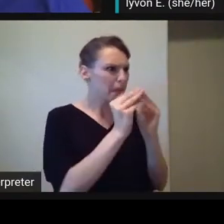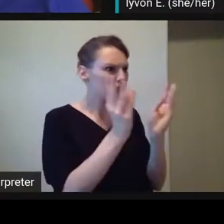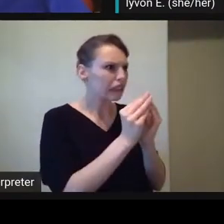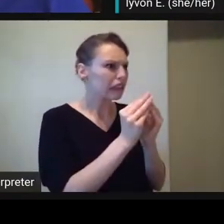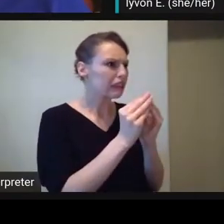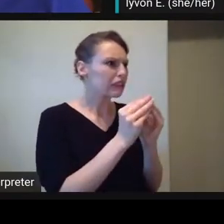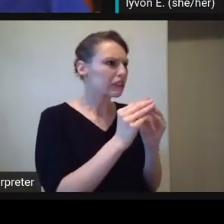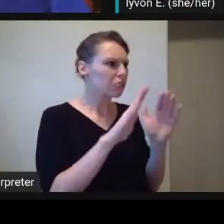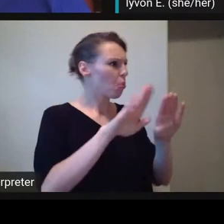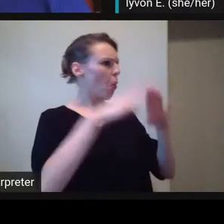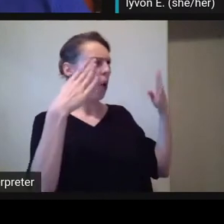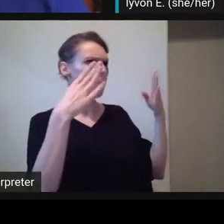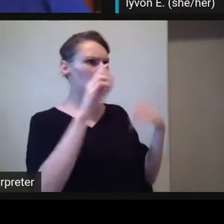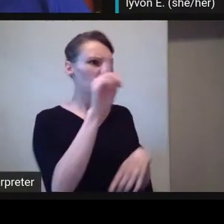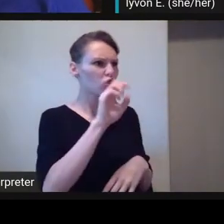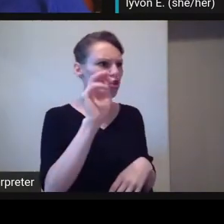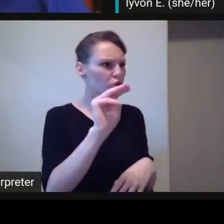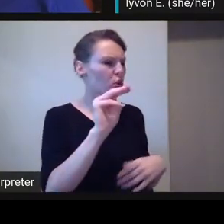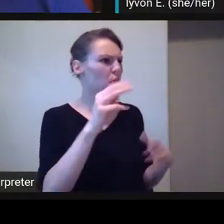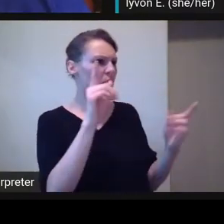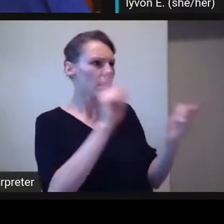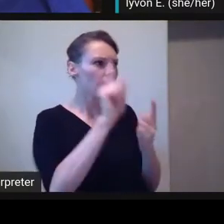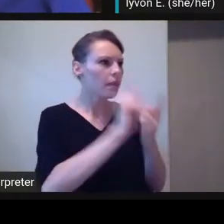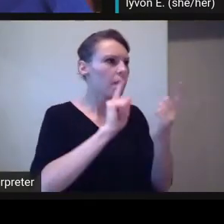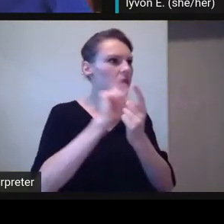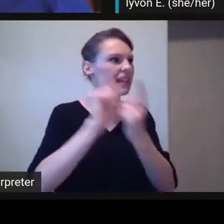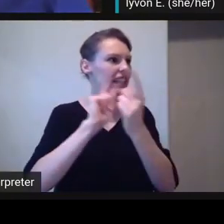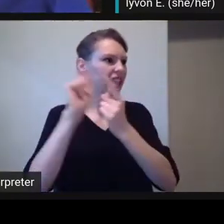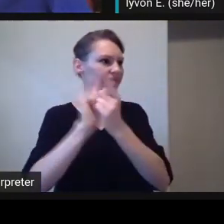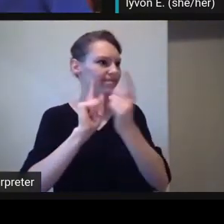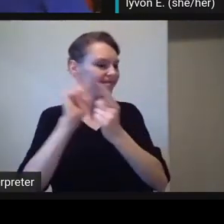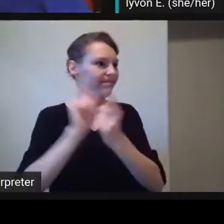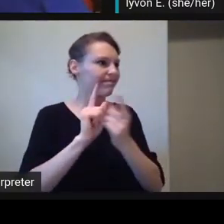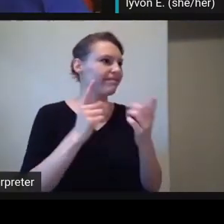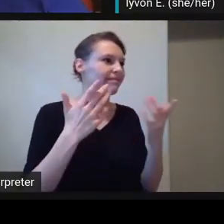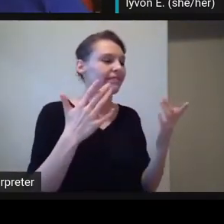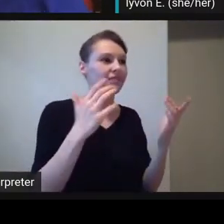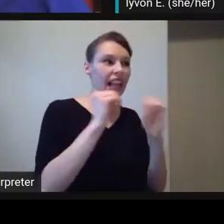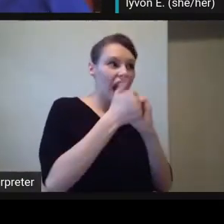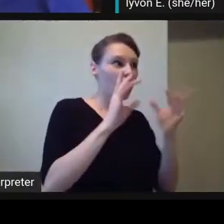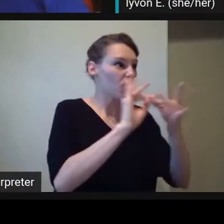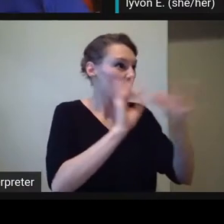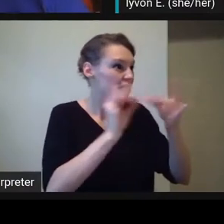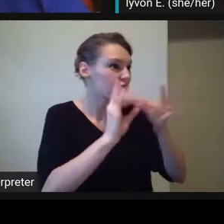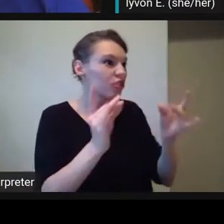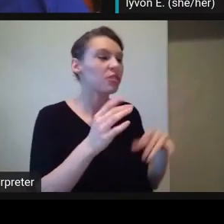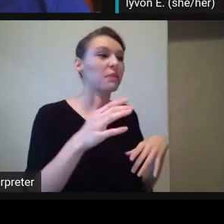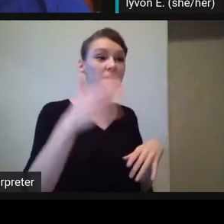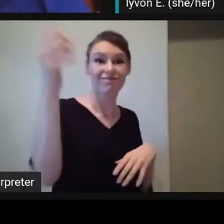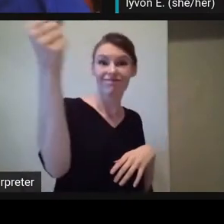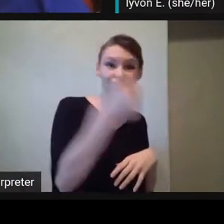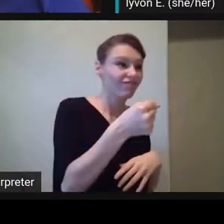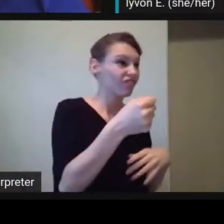how we're putting these plays together. And, you know, they can also like, you know, add their comments, add their questions. We can bring in dramaturgs, bring in people